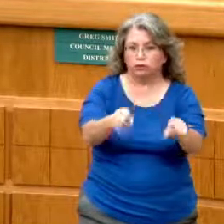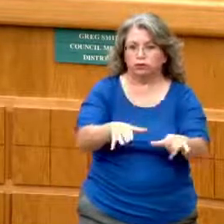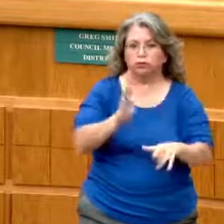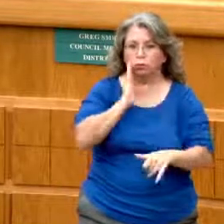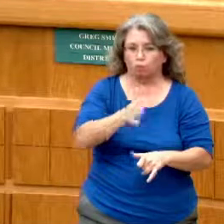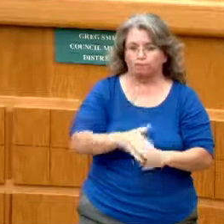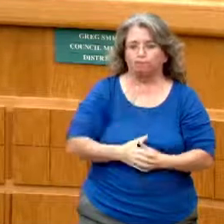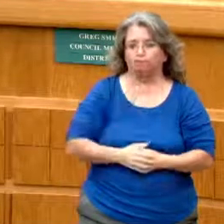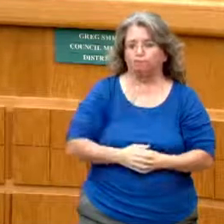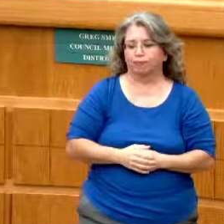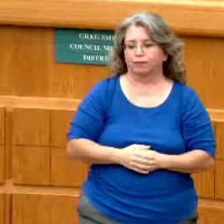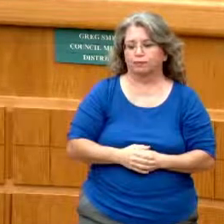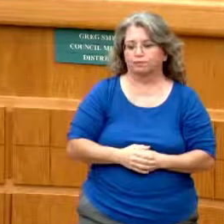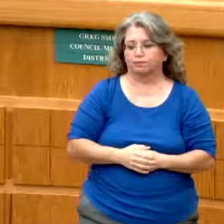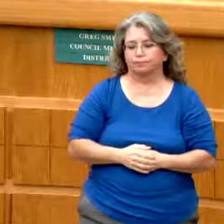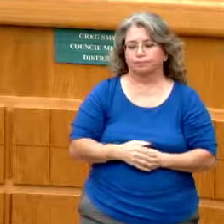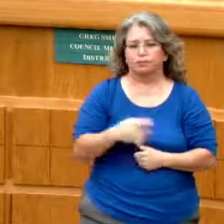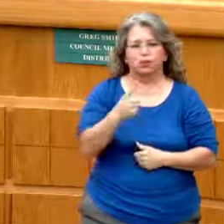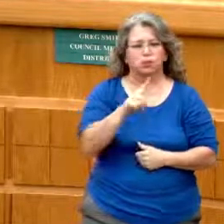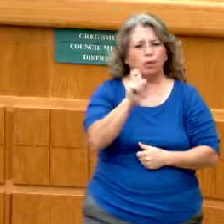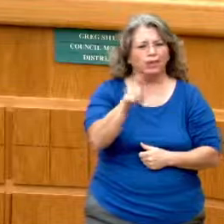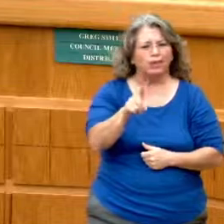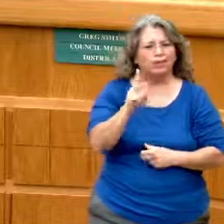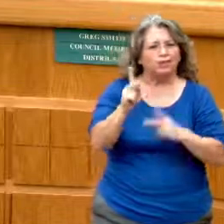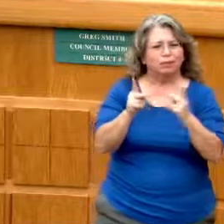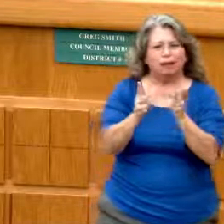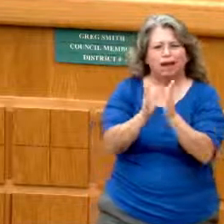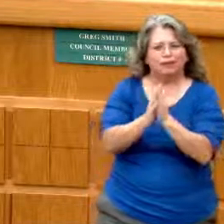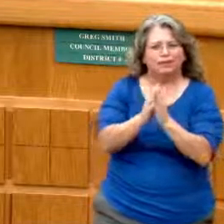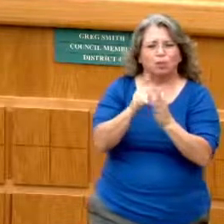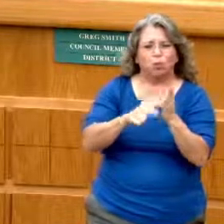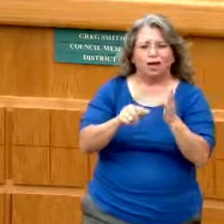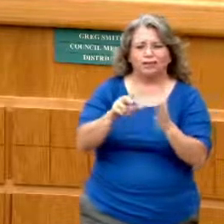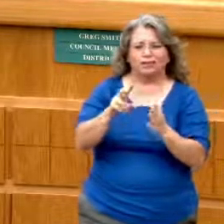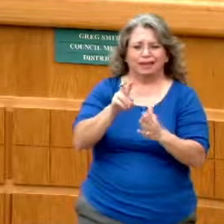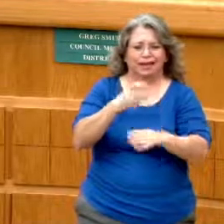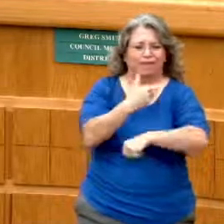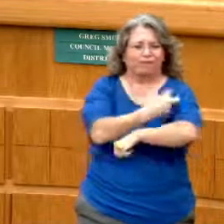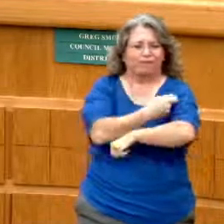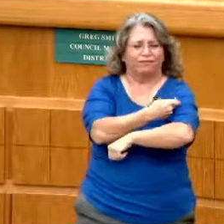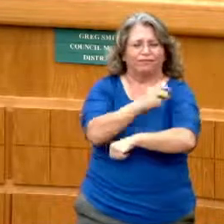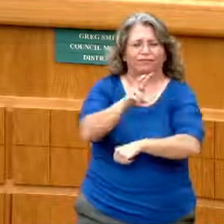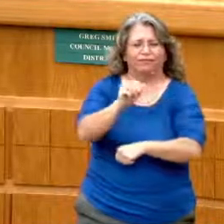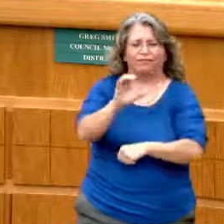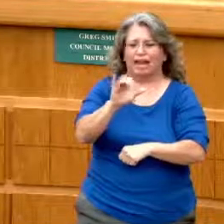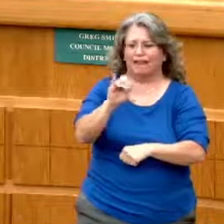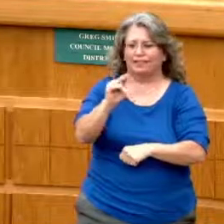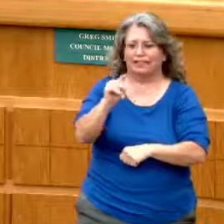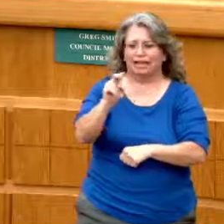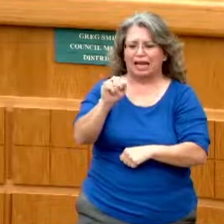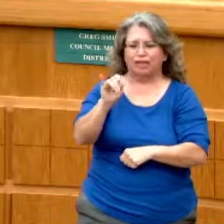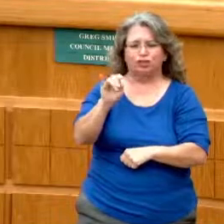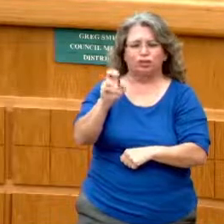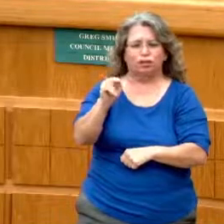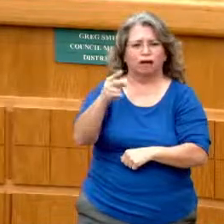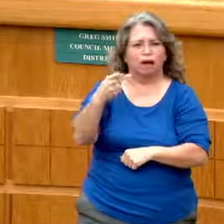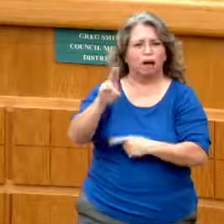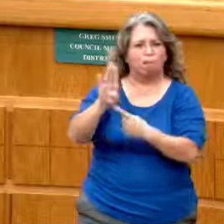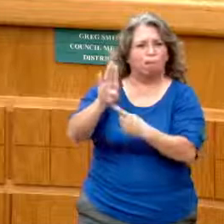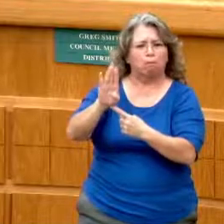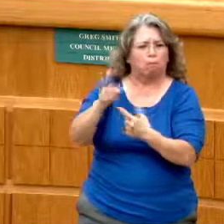question that many people are having is, what is a vaccination hub anyway? And so I'm going to answer that. Beginning in January